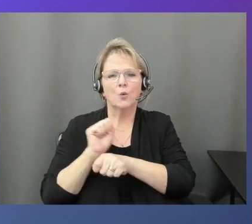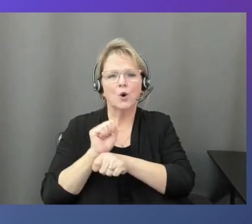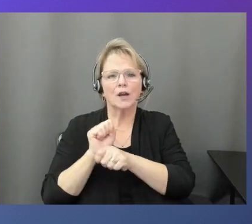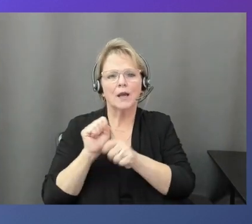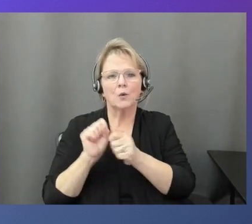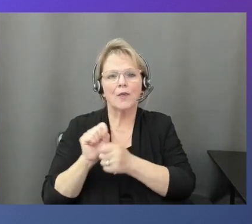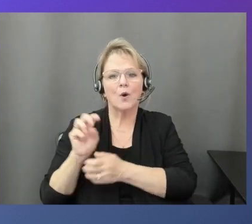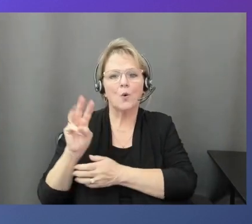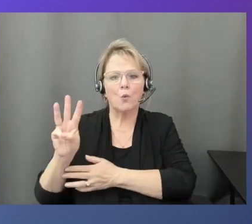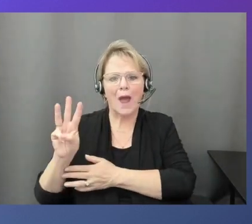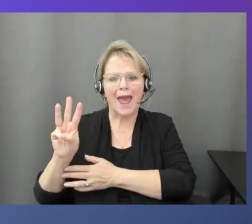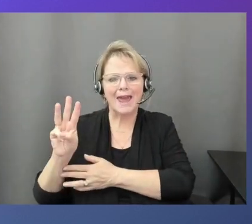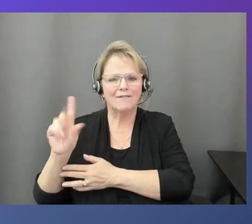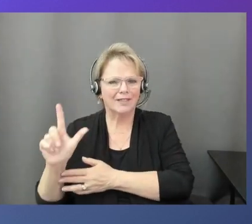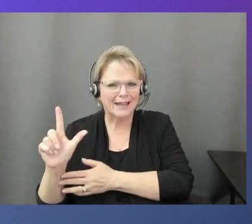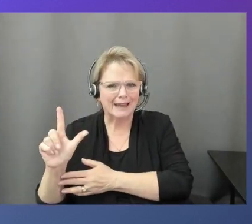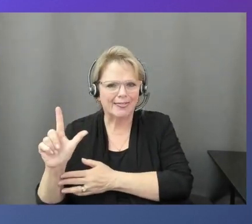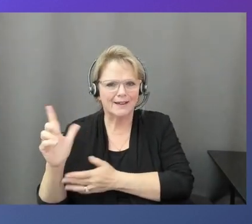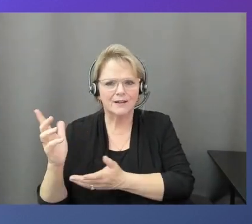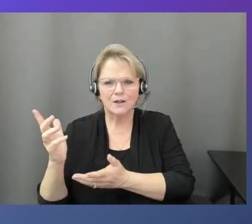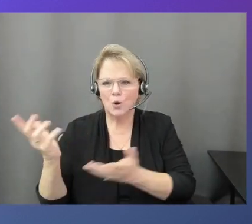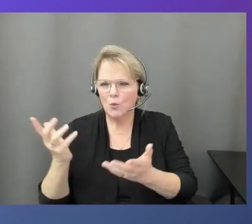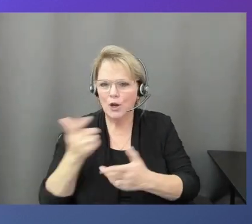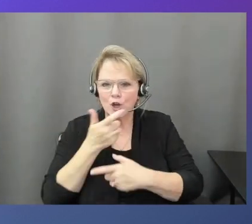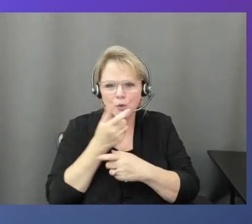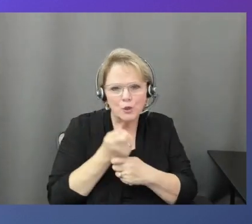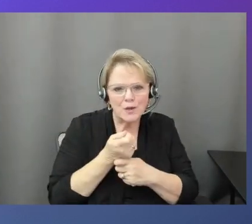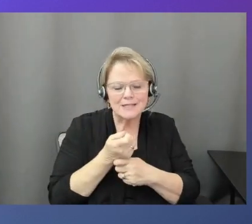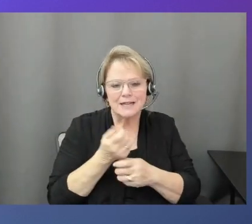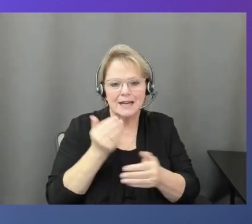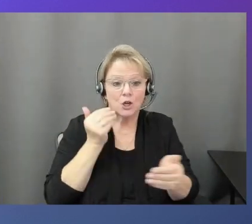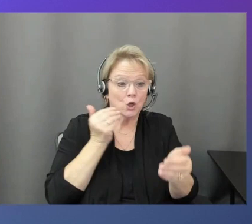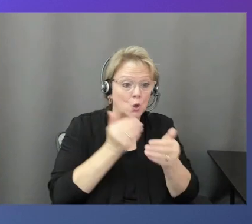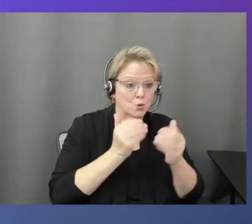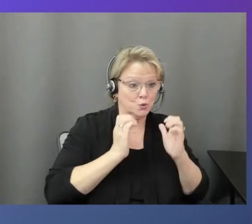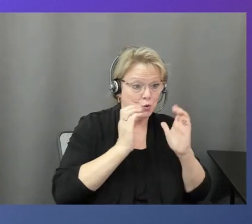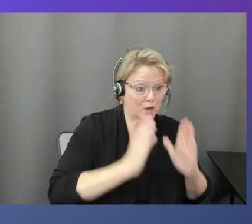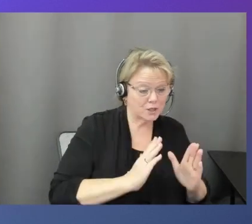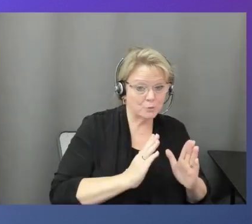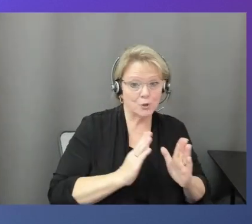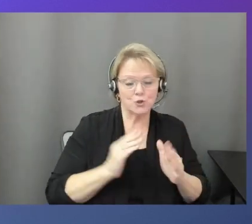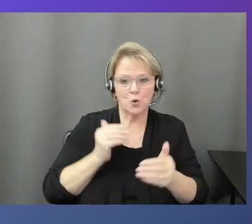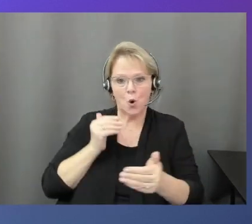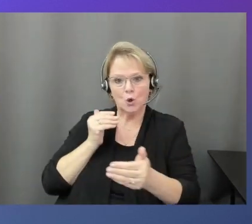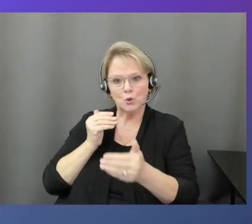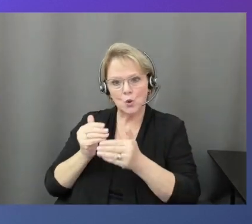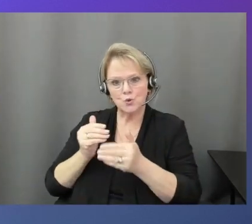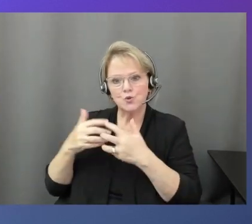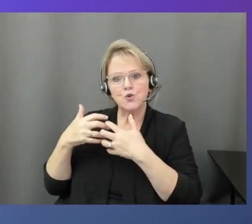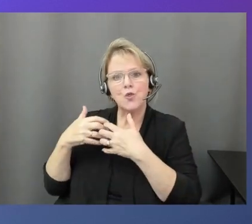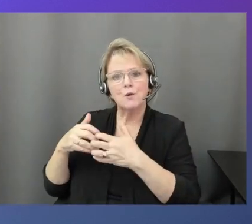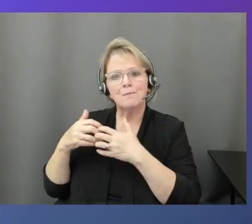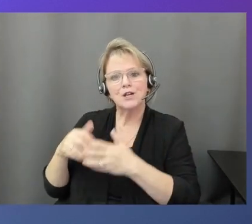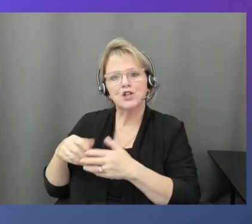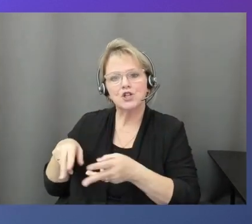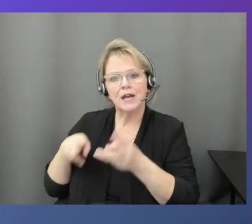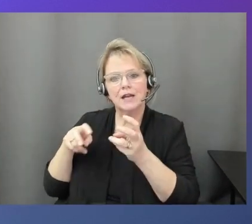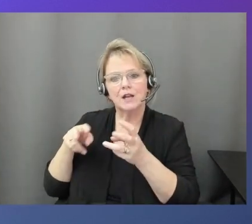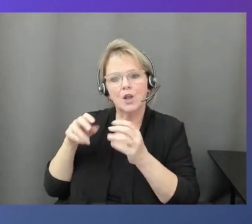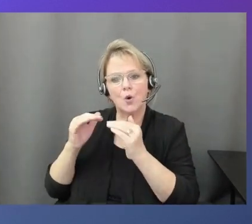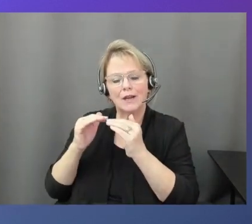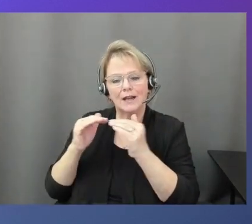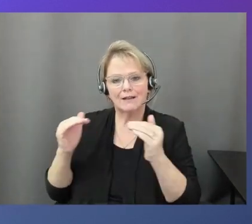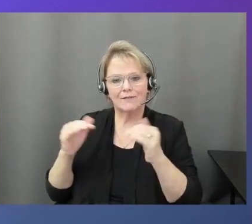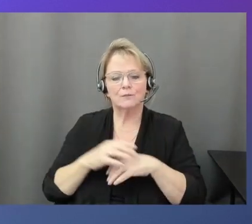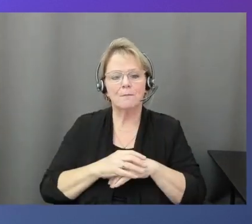that data closer to customers or sometimes closer to the machine learning model. It's a great question. I often think about a great analogy. Denise was talking about it